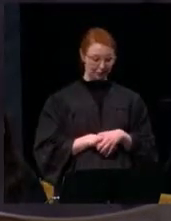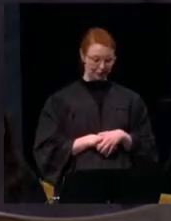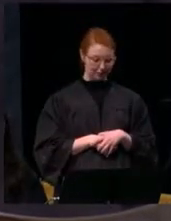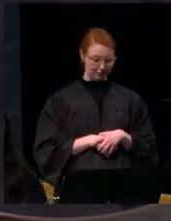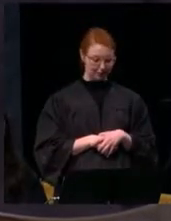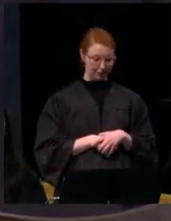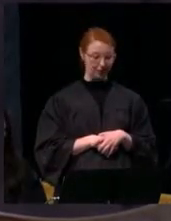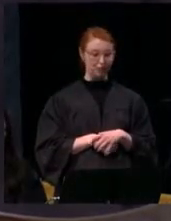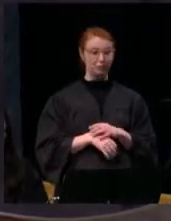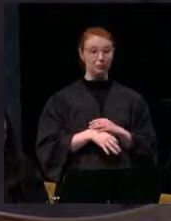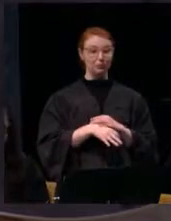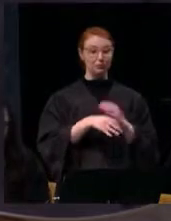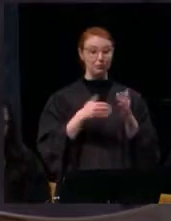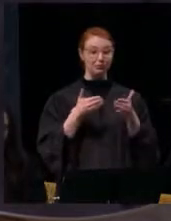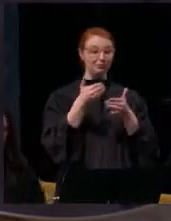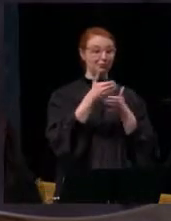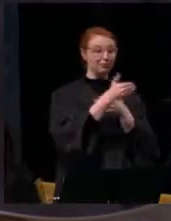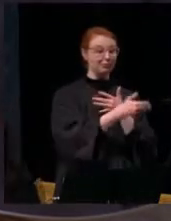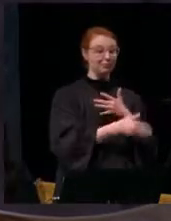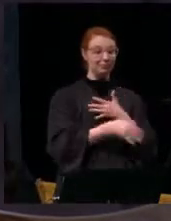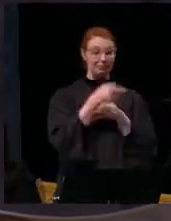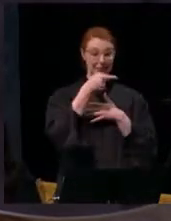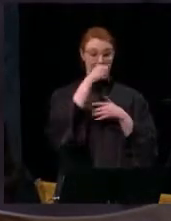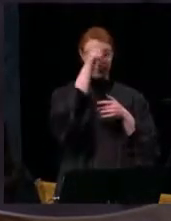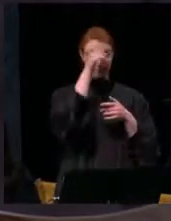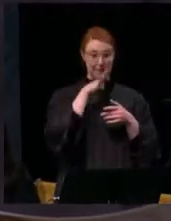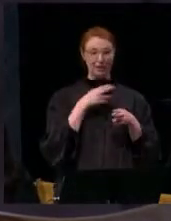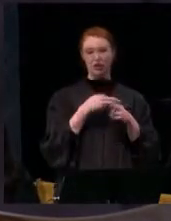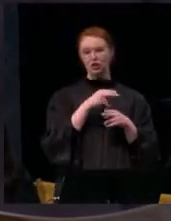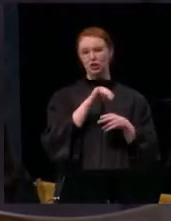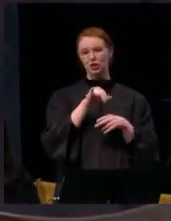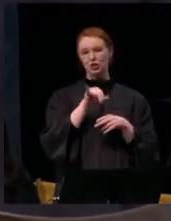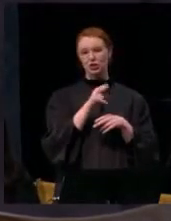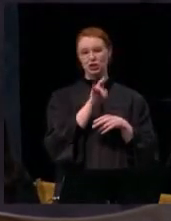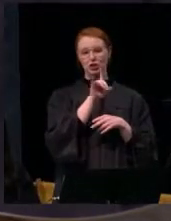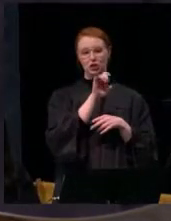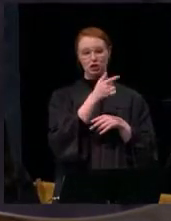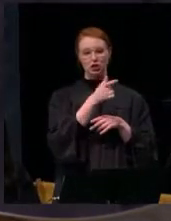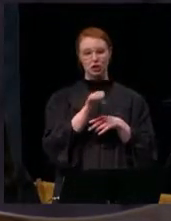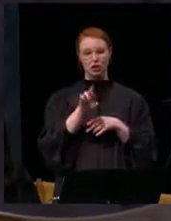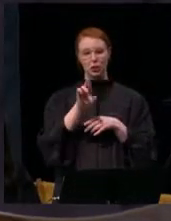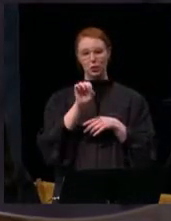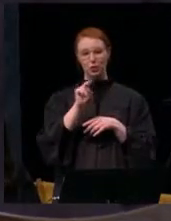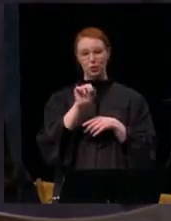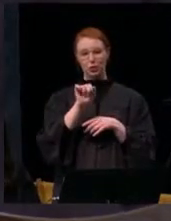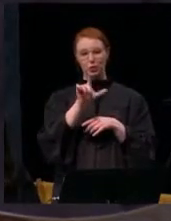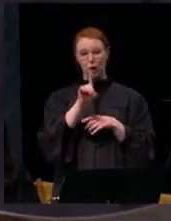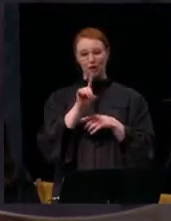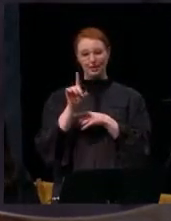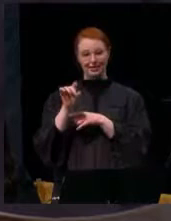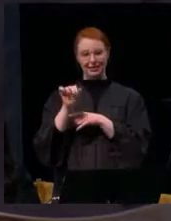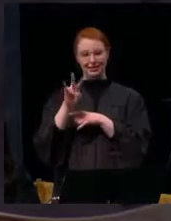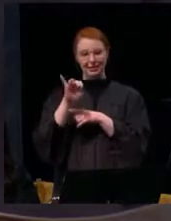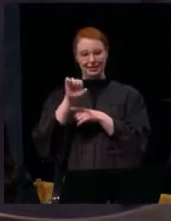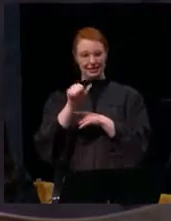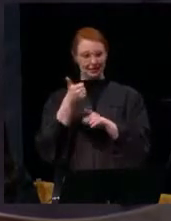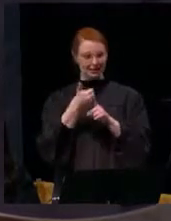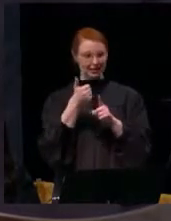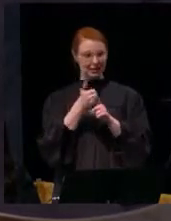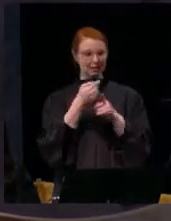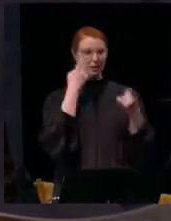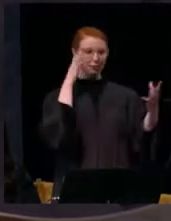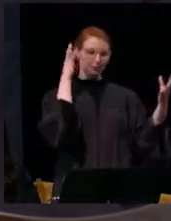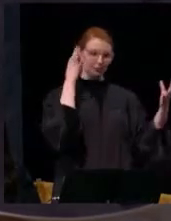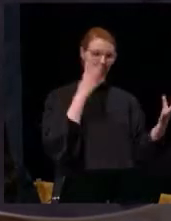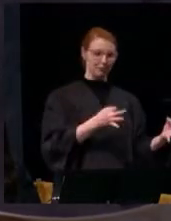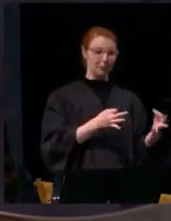Days later, this man, Judge Ronald Davies, delivered a ruling that would earn him a place in history. Though he was involved in many